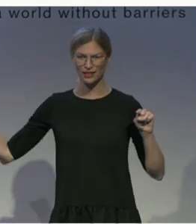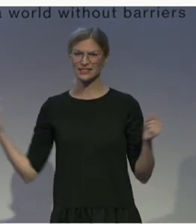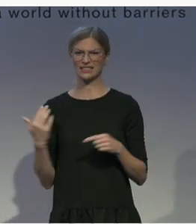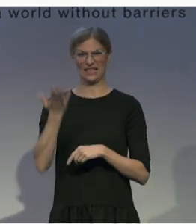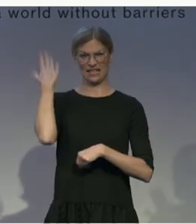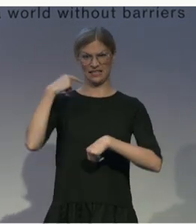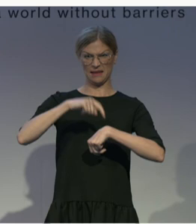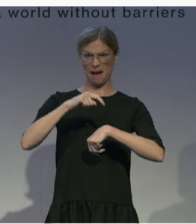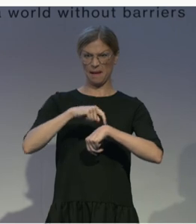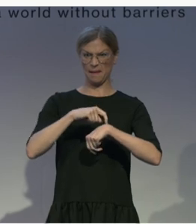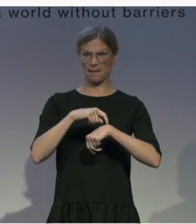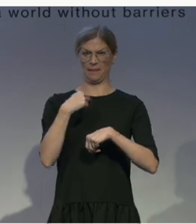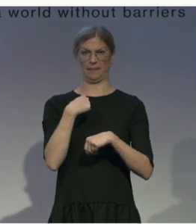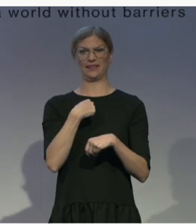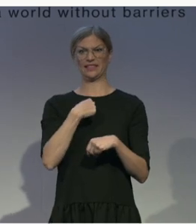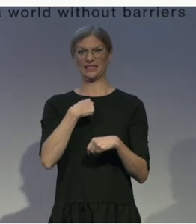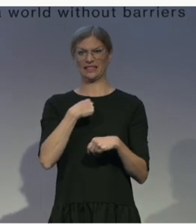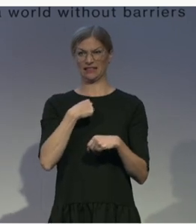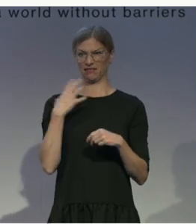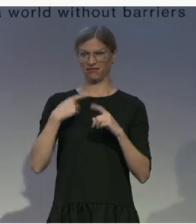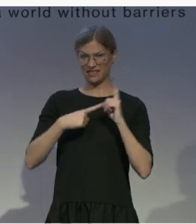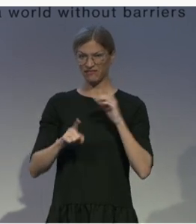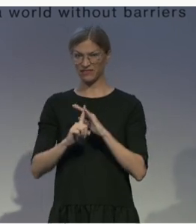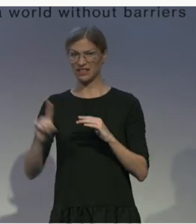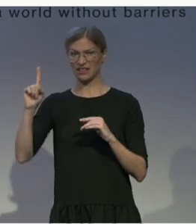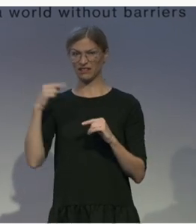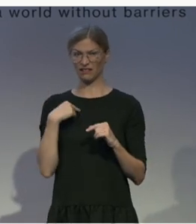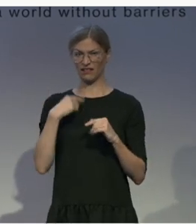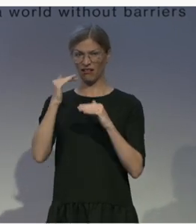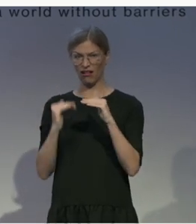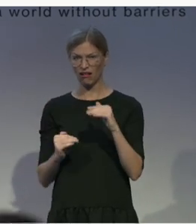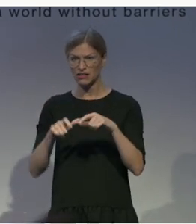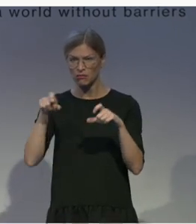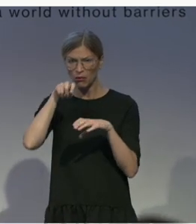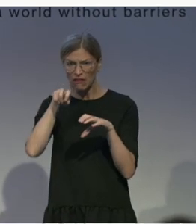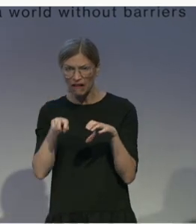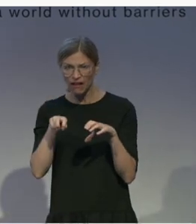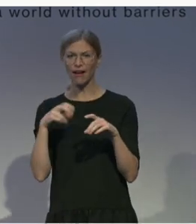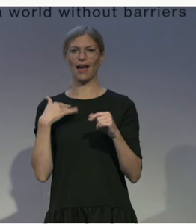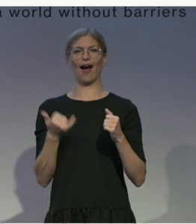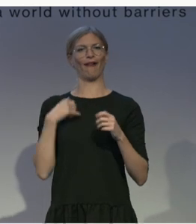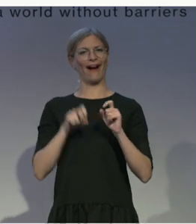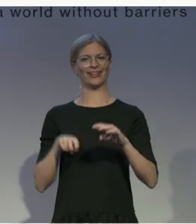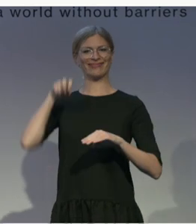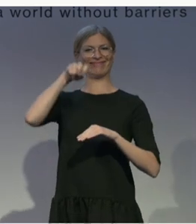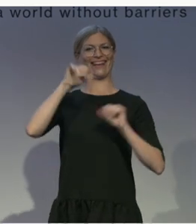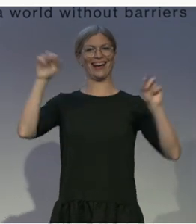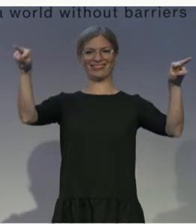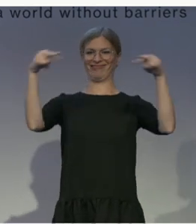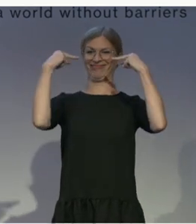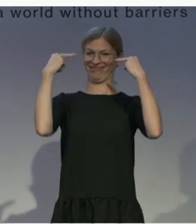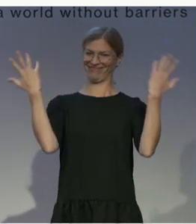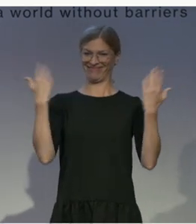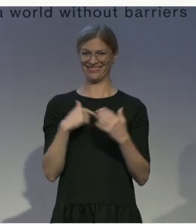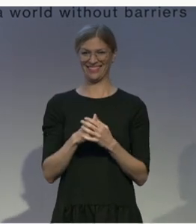behind the podium, and nobody was able to see me there from there, because I'm a rather short person. But then